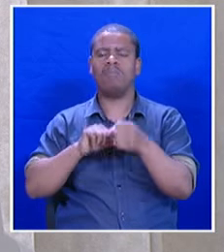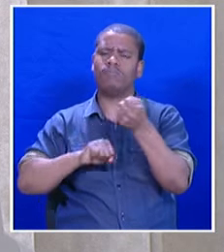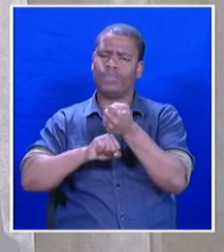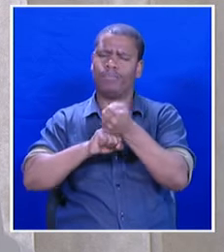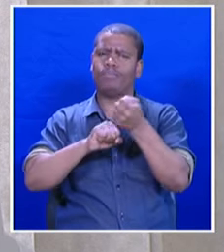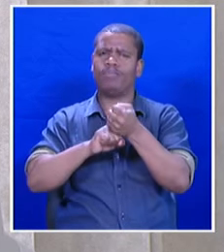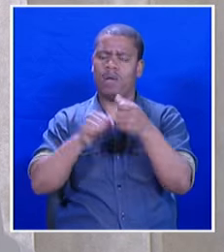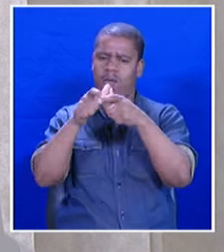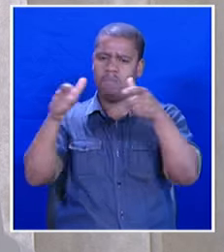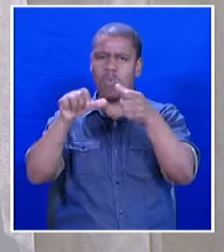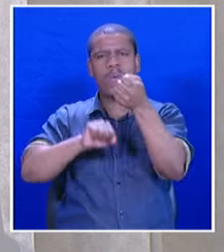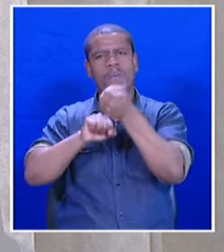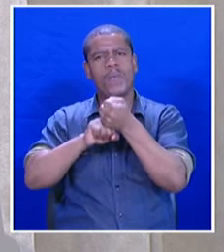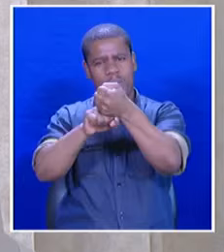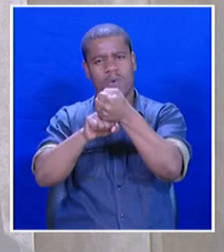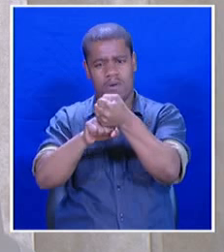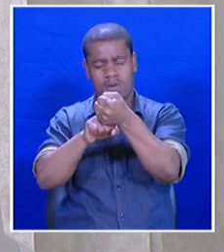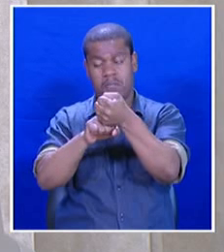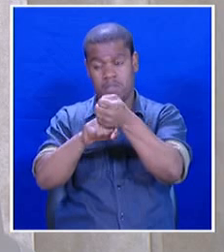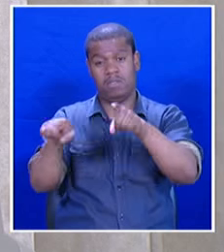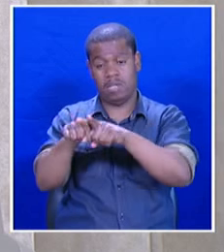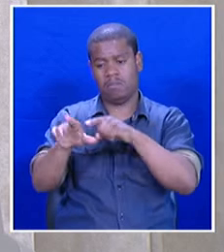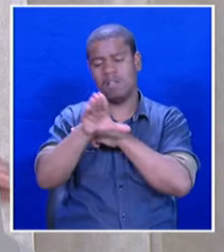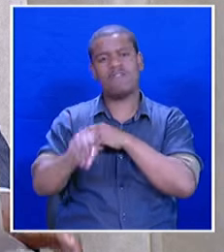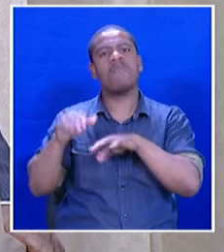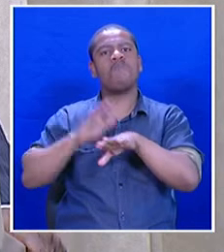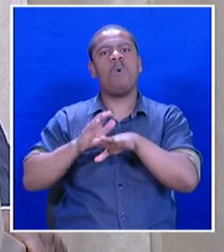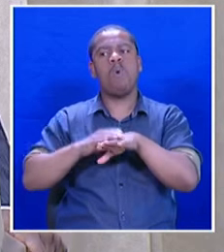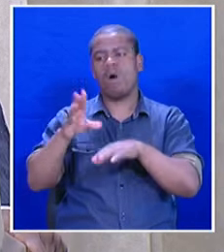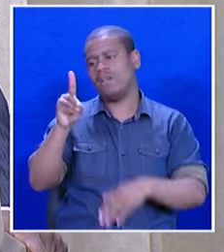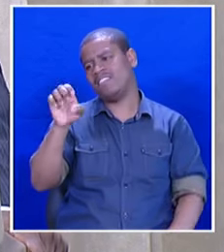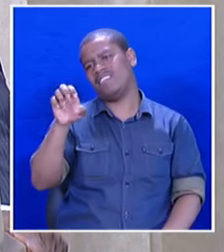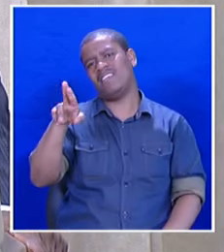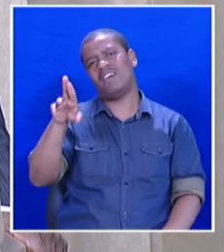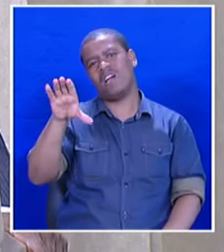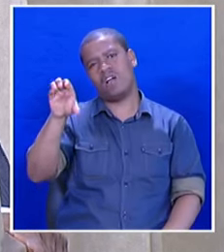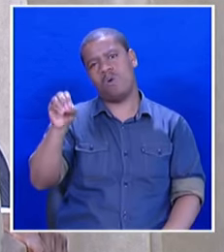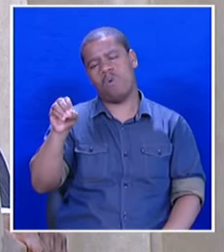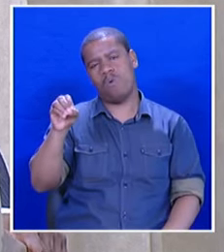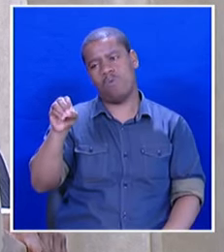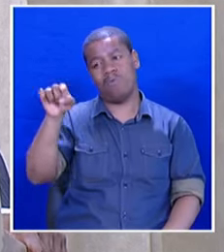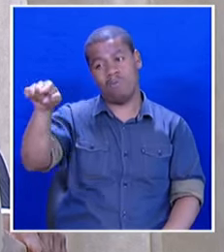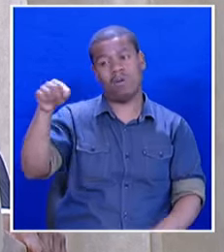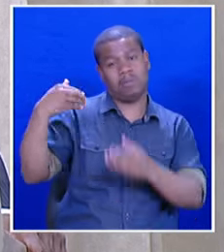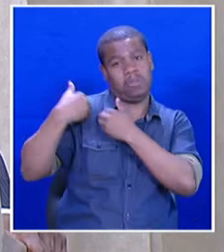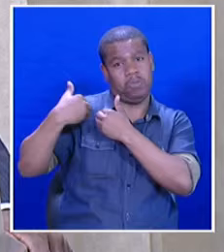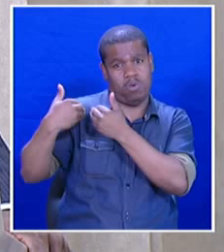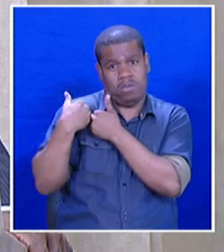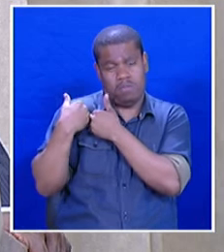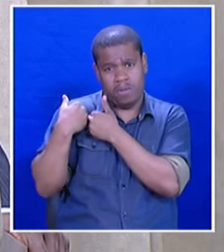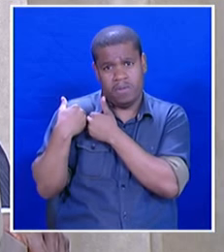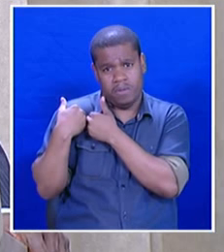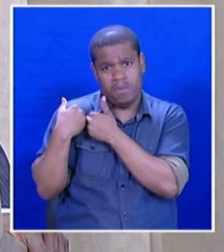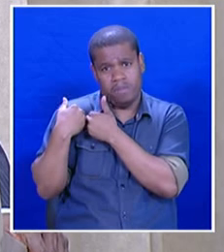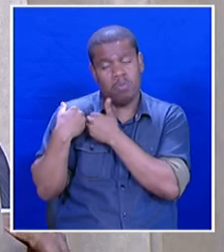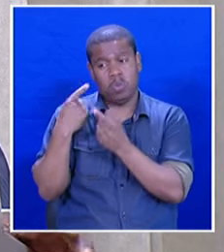countries in South Africa. And DERCO is the one that is dealing with SADPA, and they